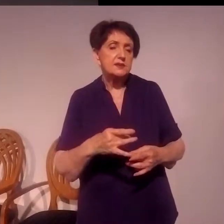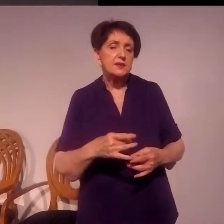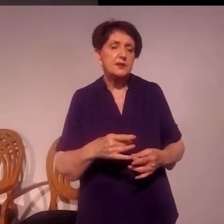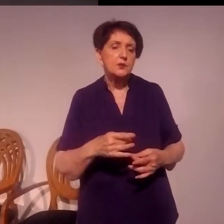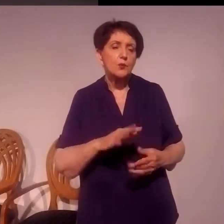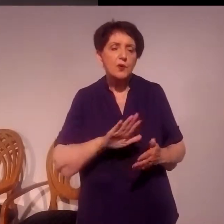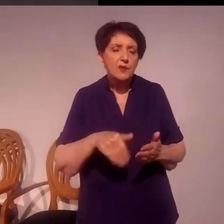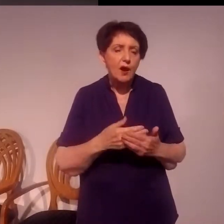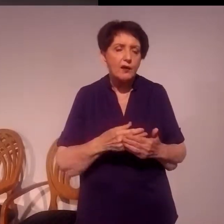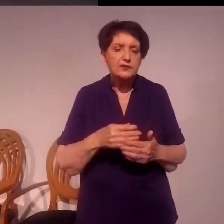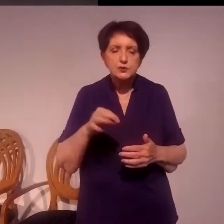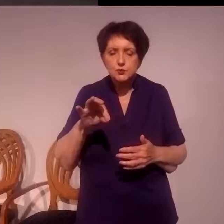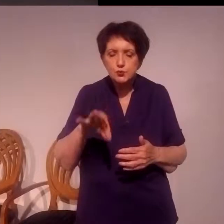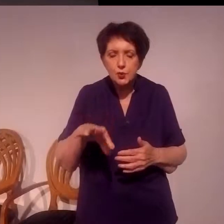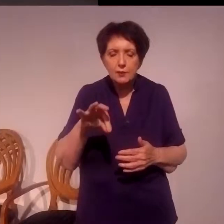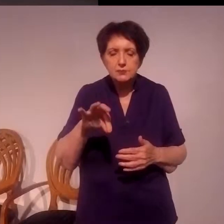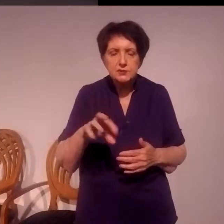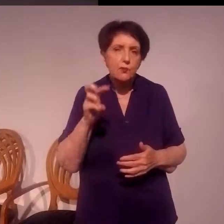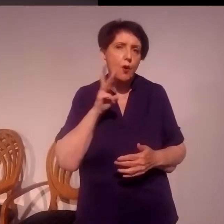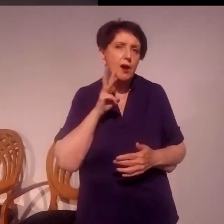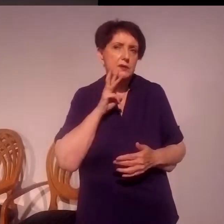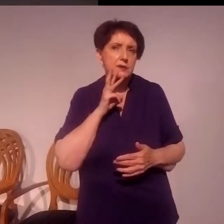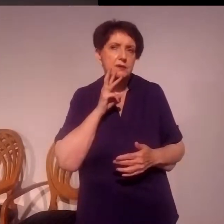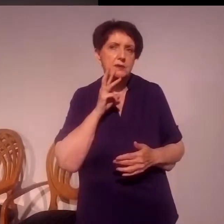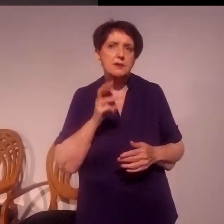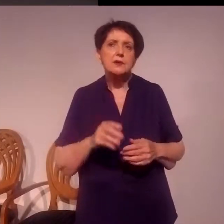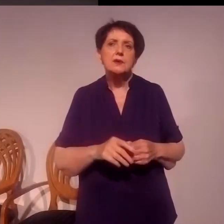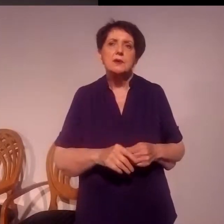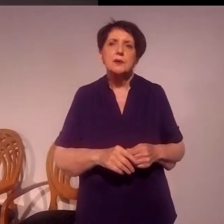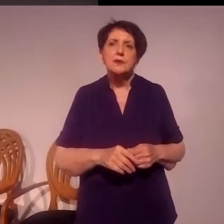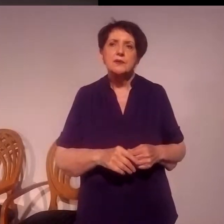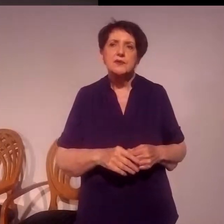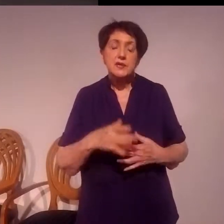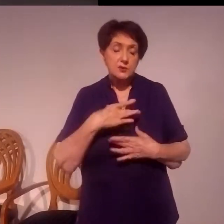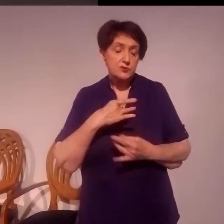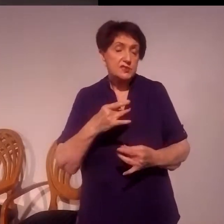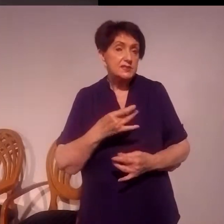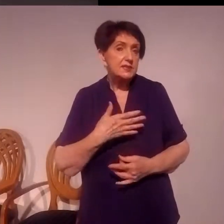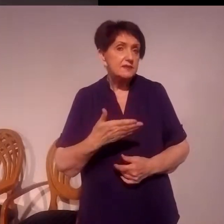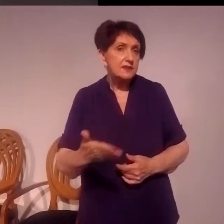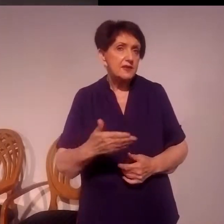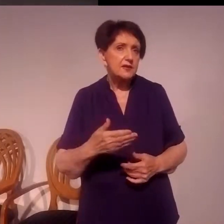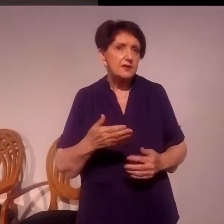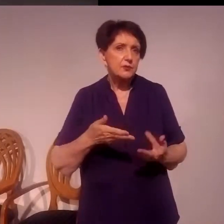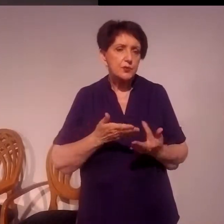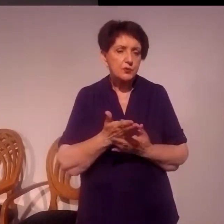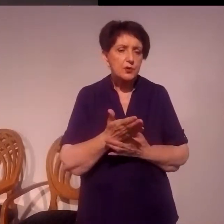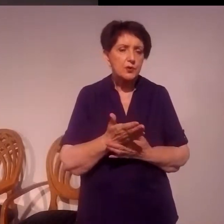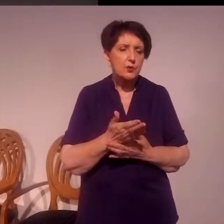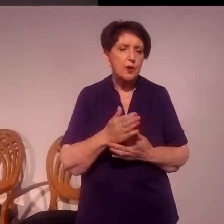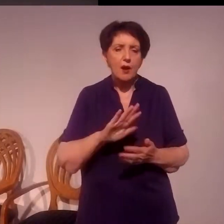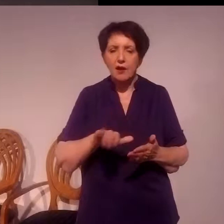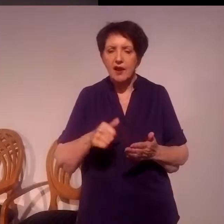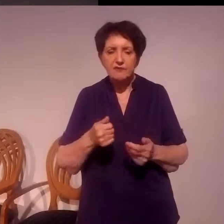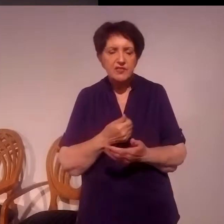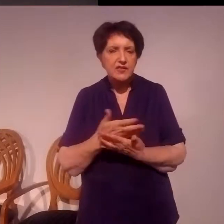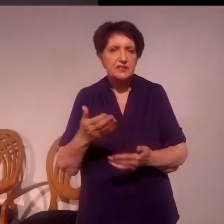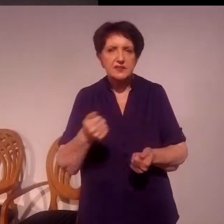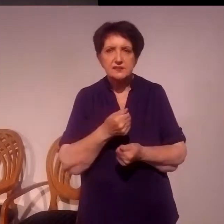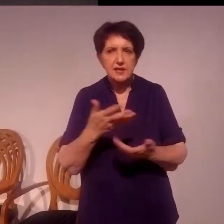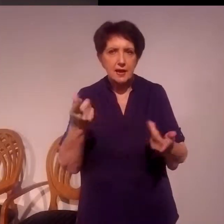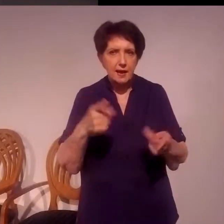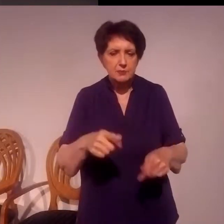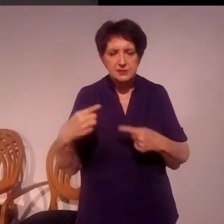drops of waters, I'm talking about drops of waters, the interesting thing through Standing Rock, all that stuff, is